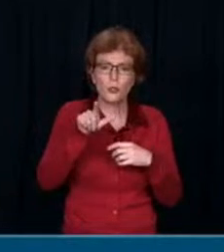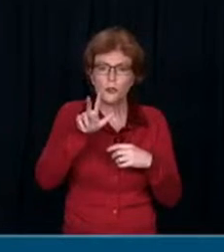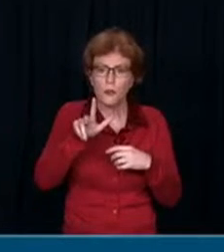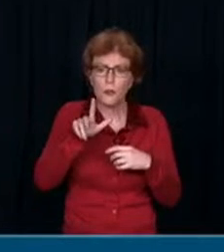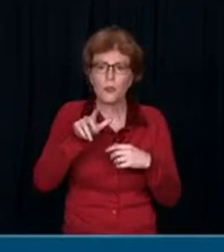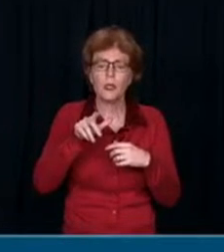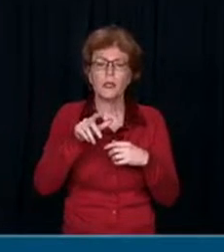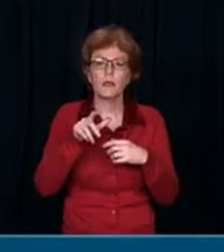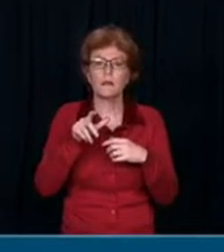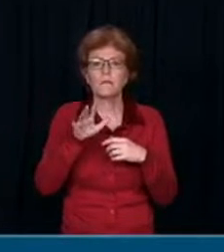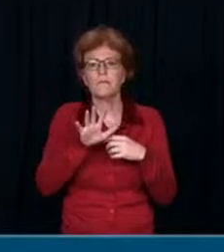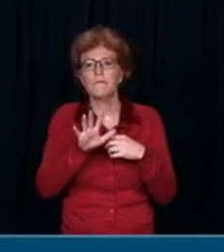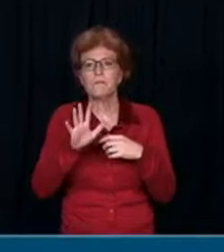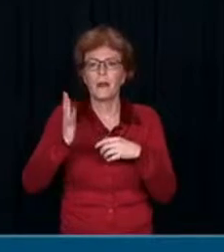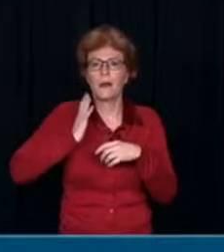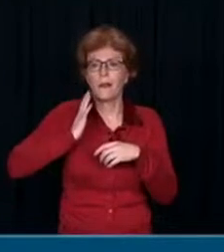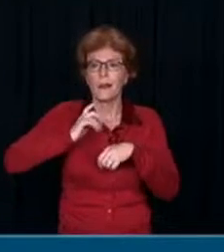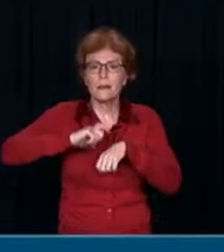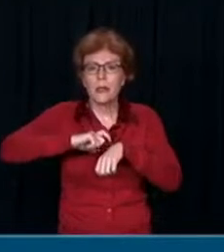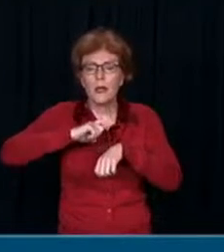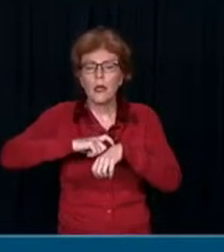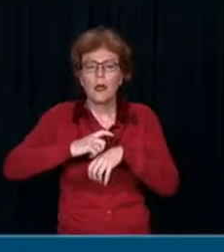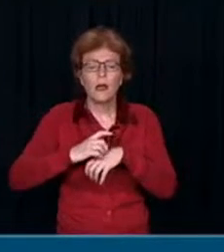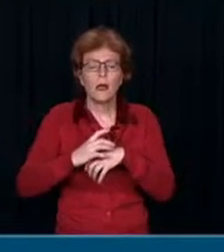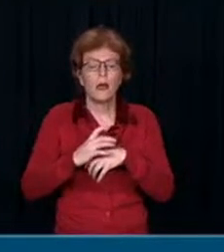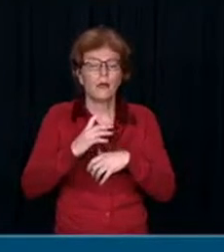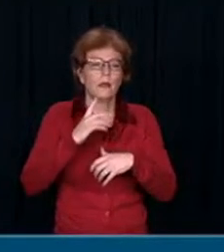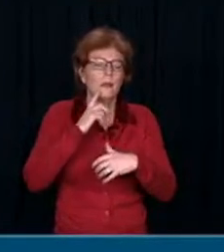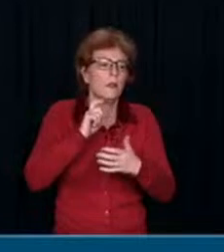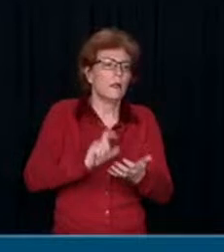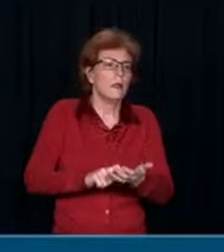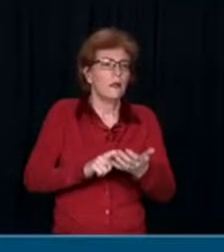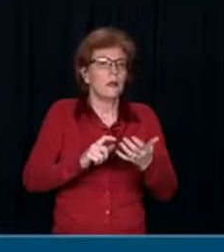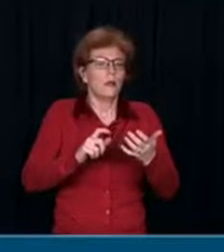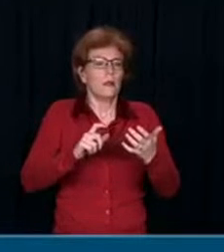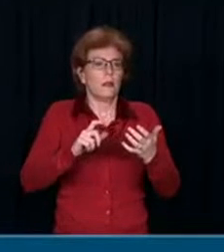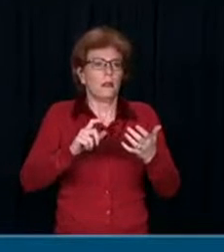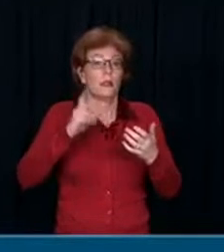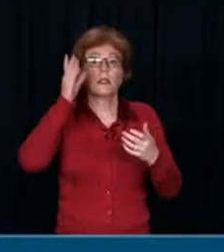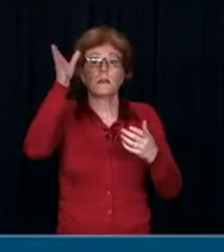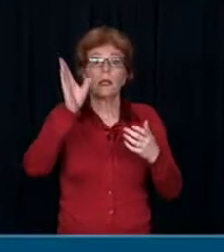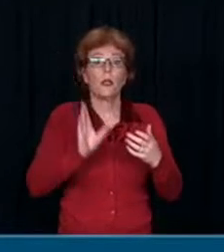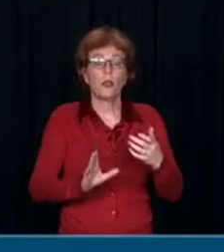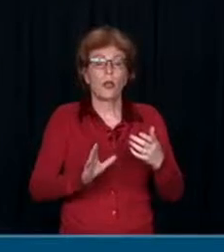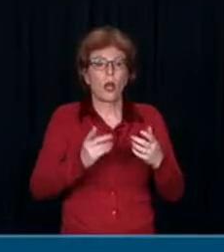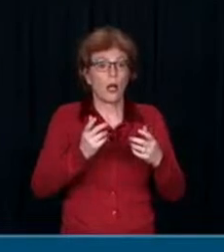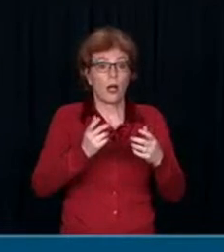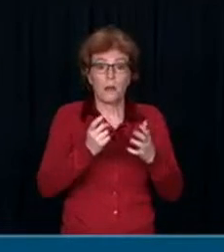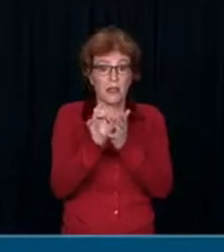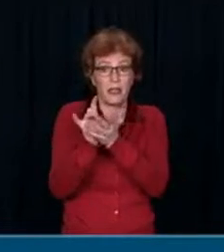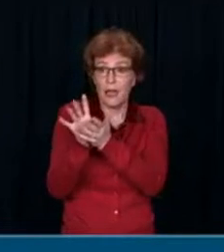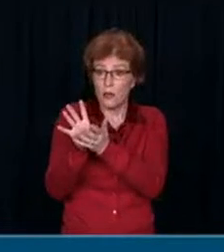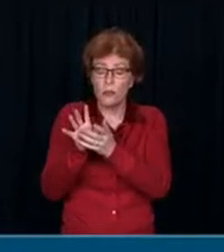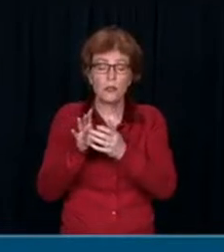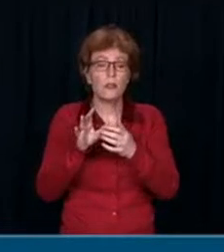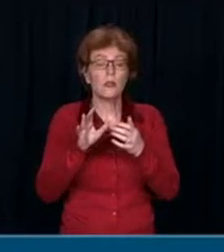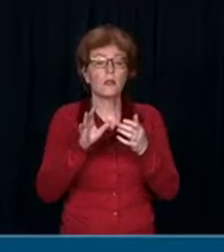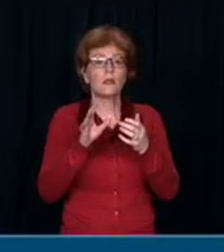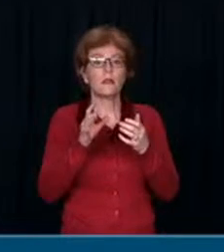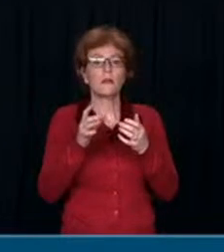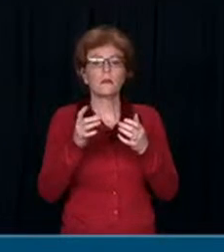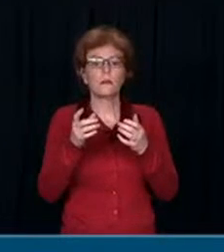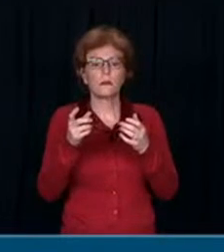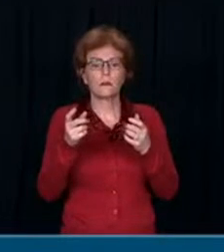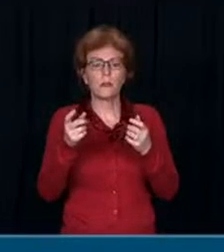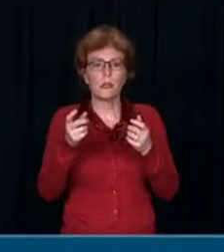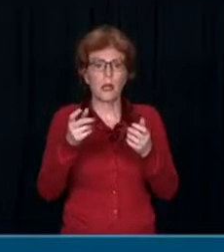2023, around that time, we saw, a speaker being ousted, coming to a